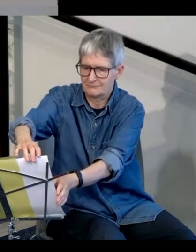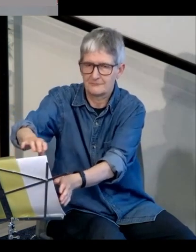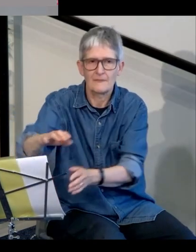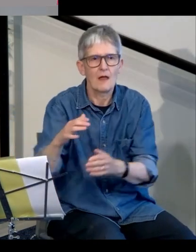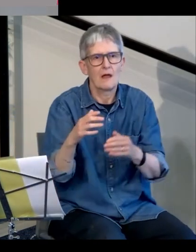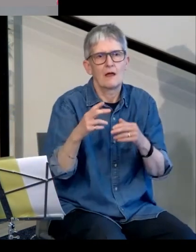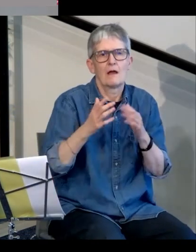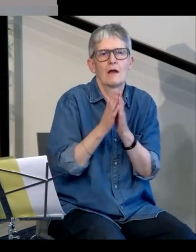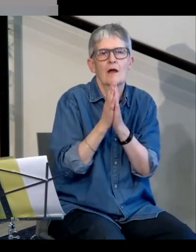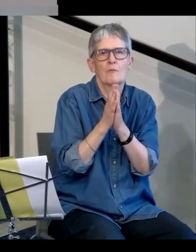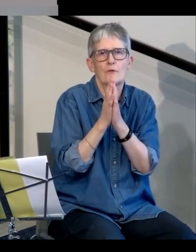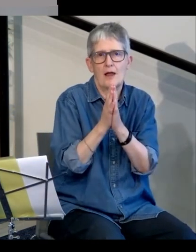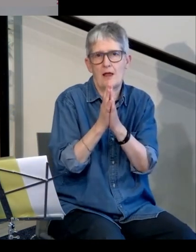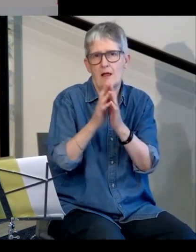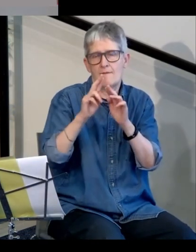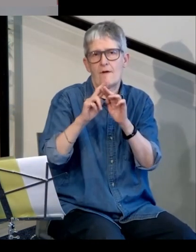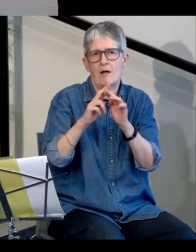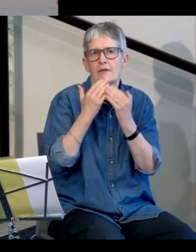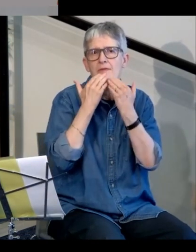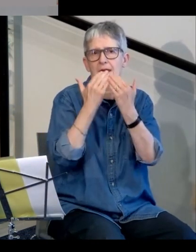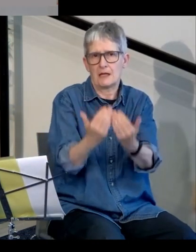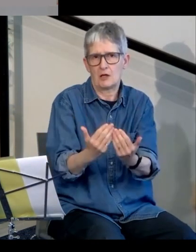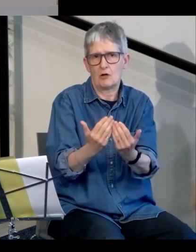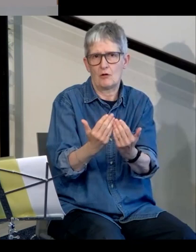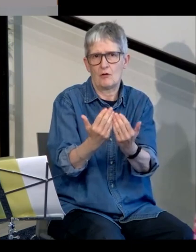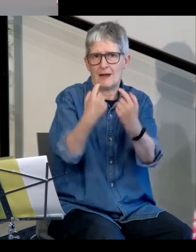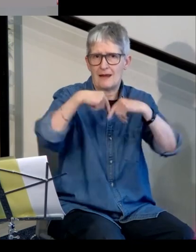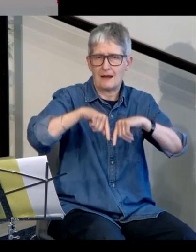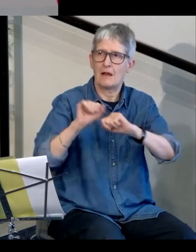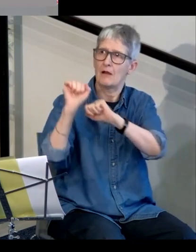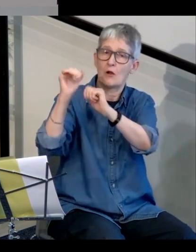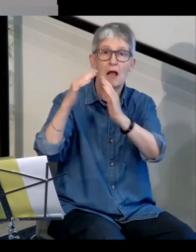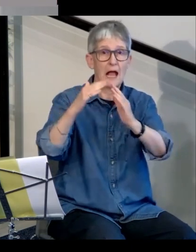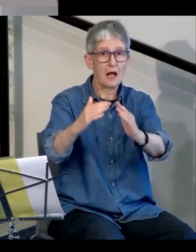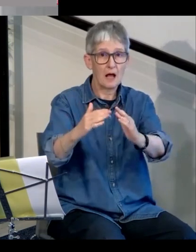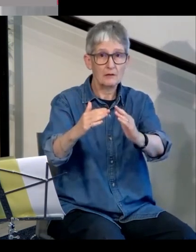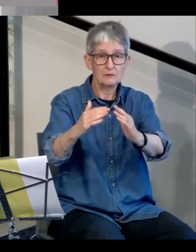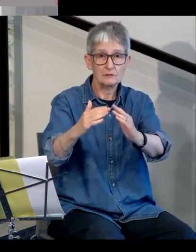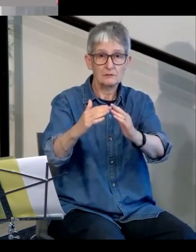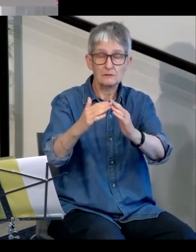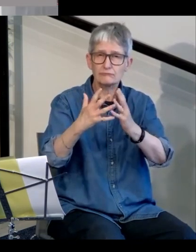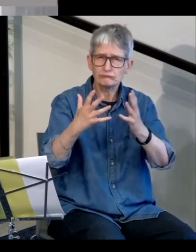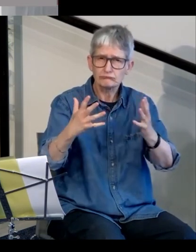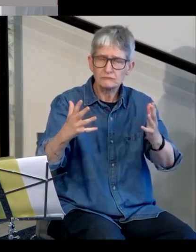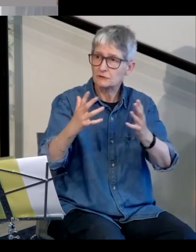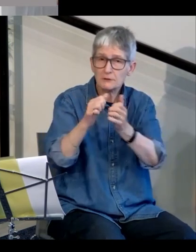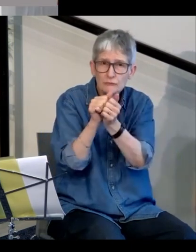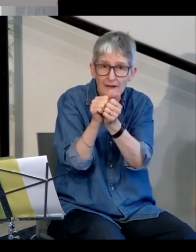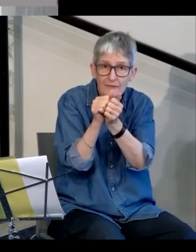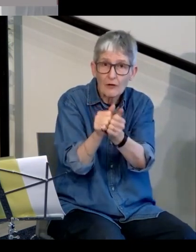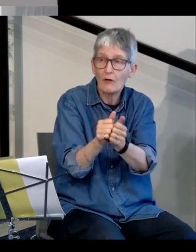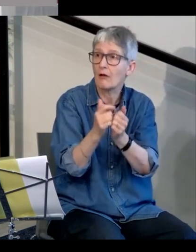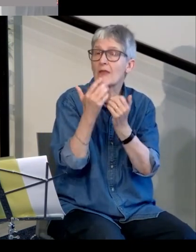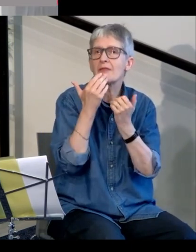Father, thank you for having us in your house. Lord, we've got so much to be grateful for. Thank